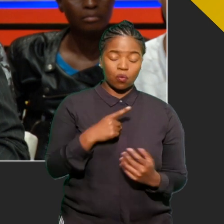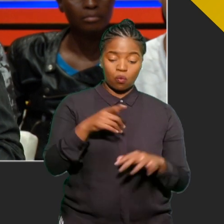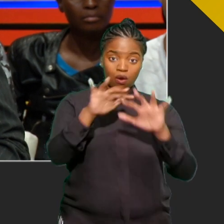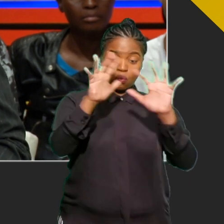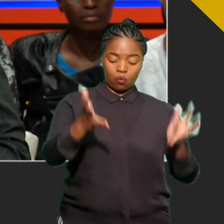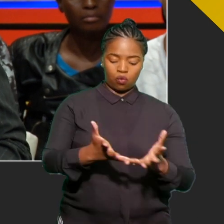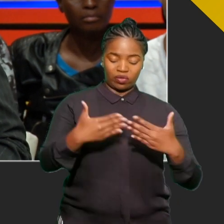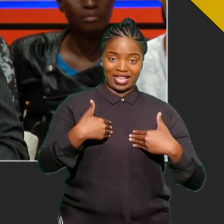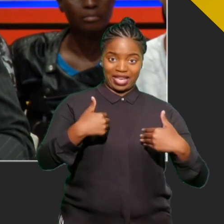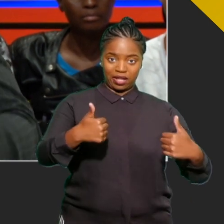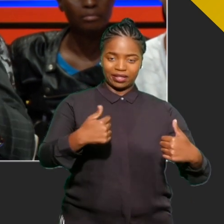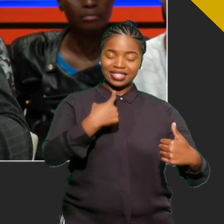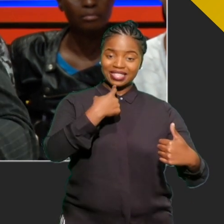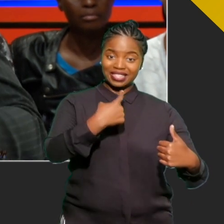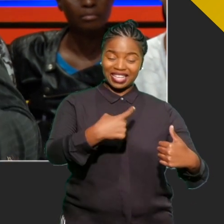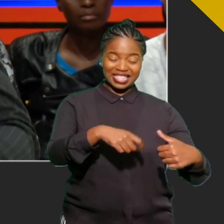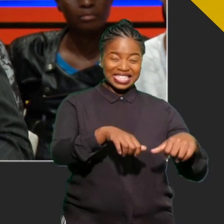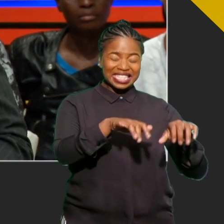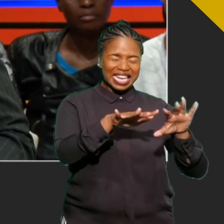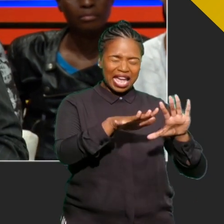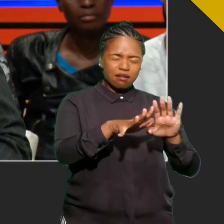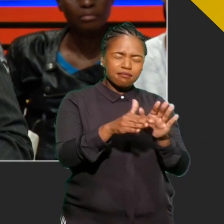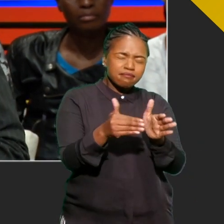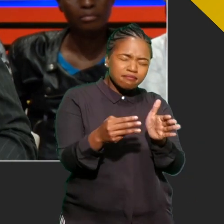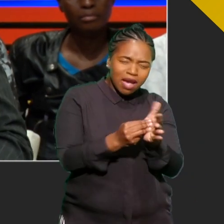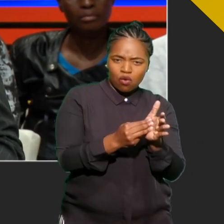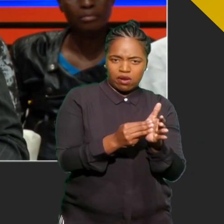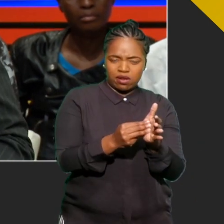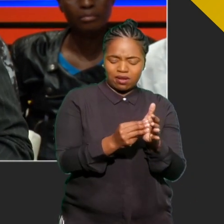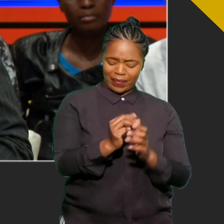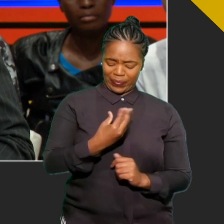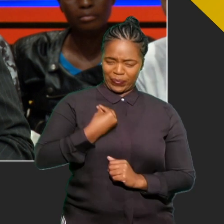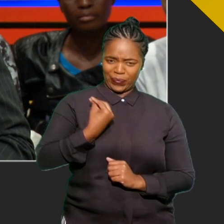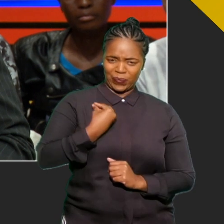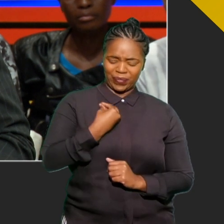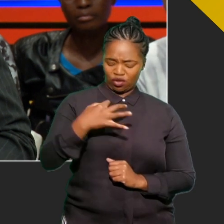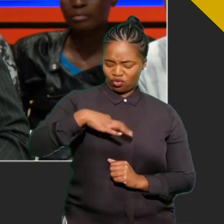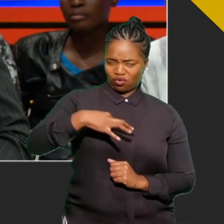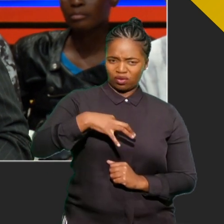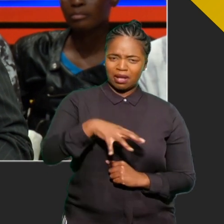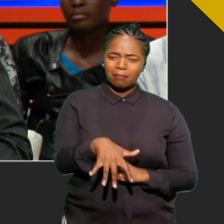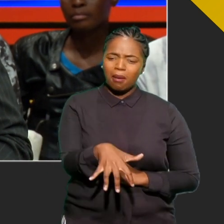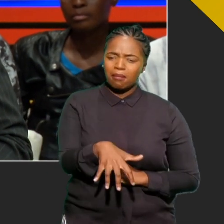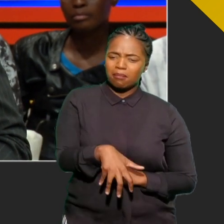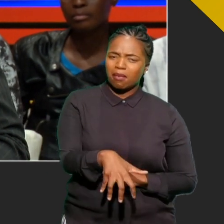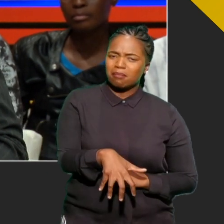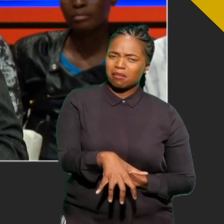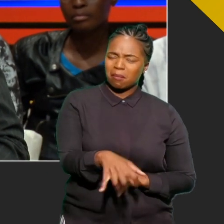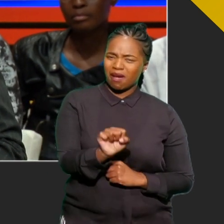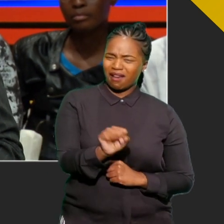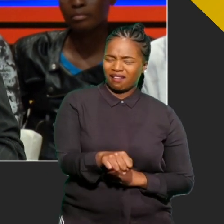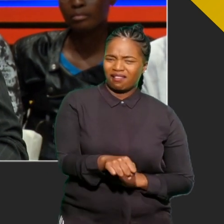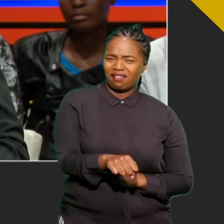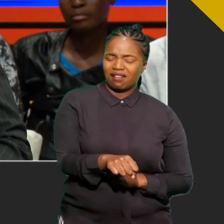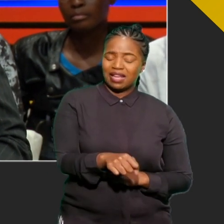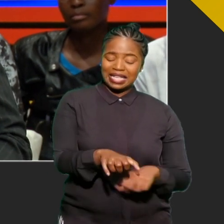Health Organization, up to 10 million and more young unintended pregnancies are occurring. And in that occurrence, 10%